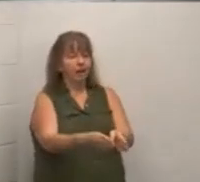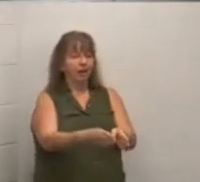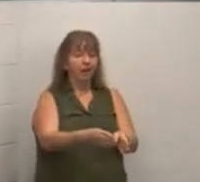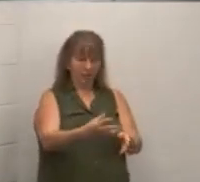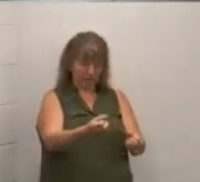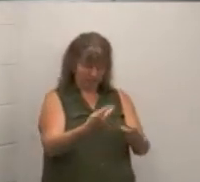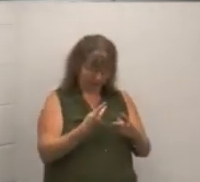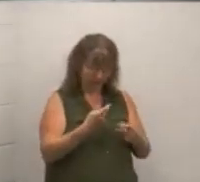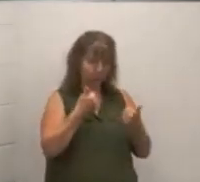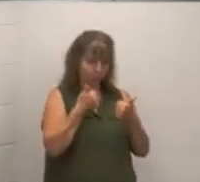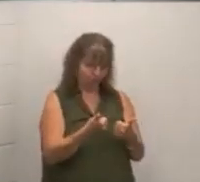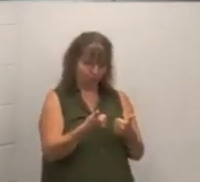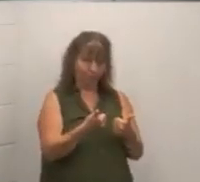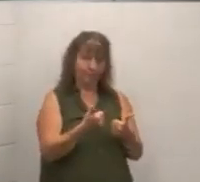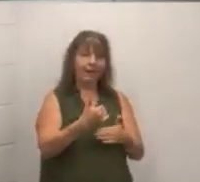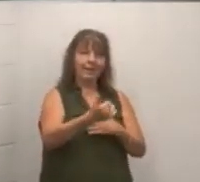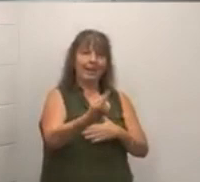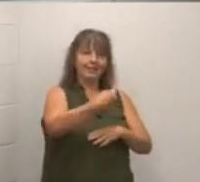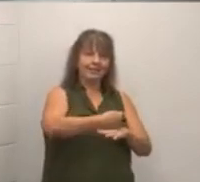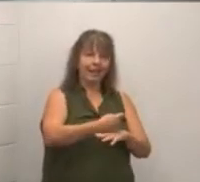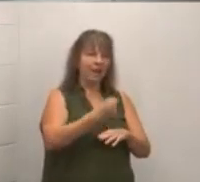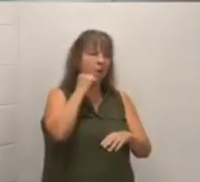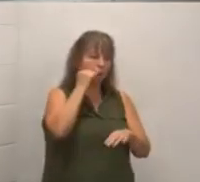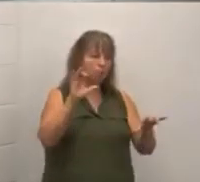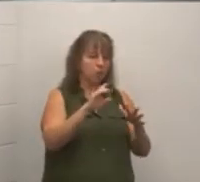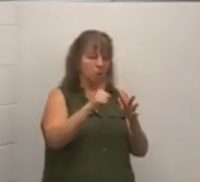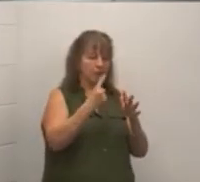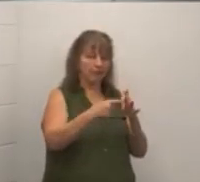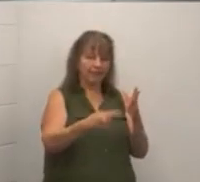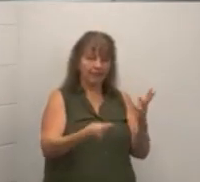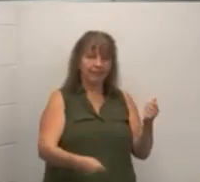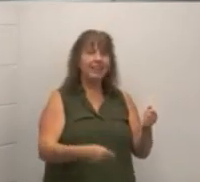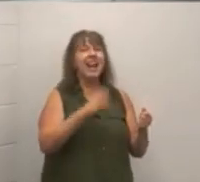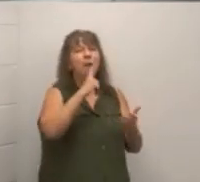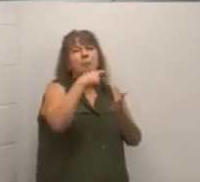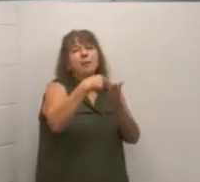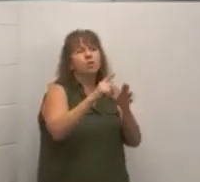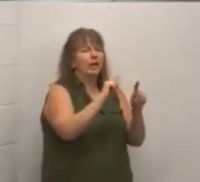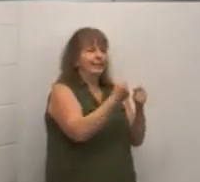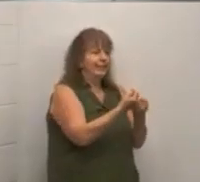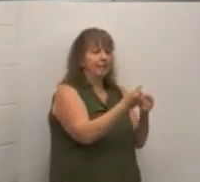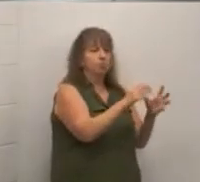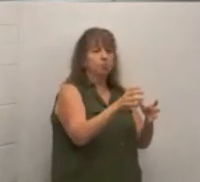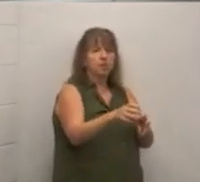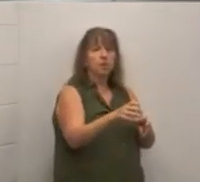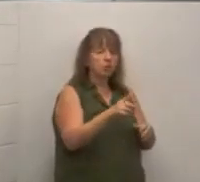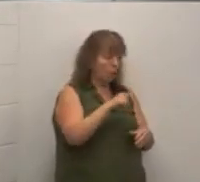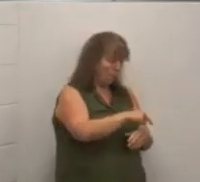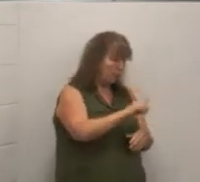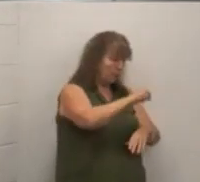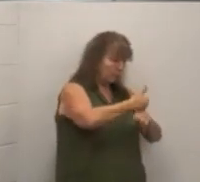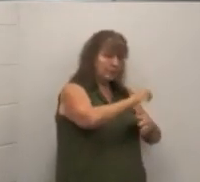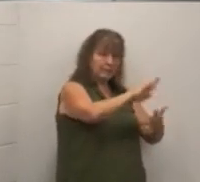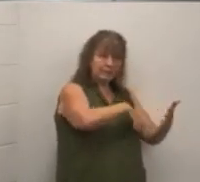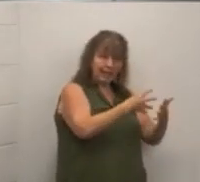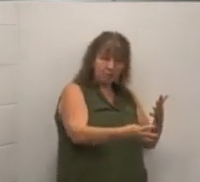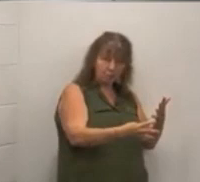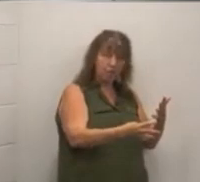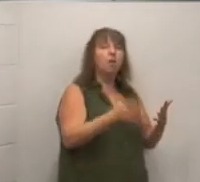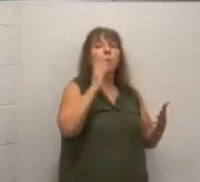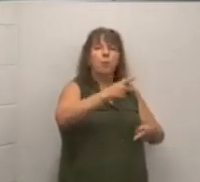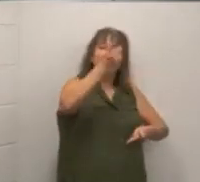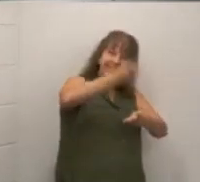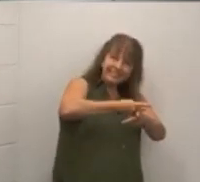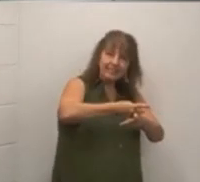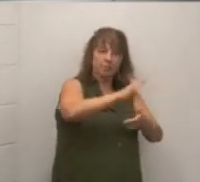information will be available to them, in Teams on a regular basis. So kids are following their schedule. They're continuing with the learning progressions as they're laid out by